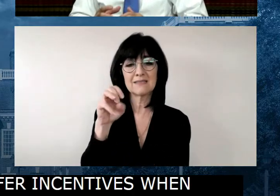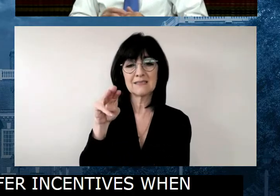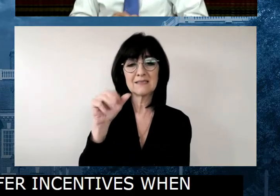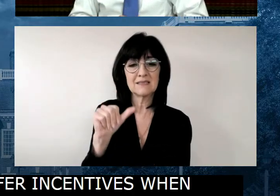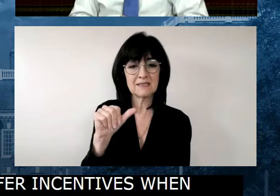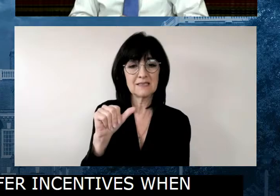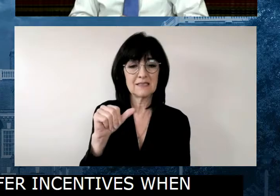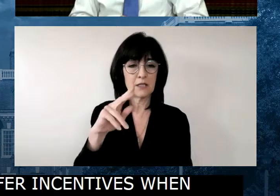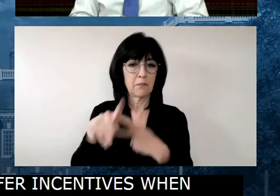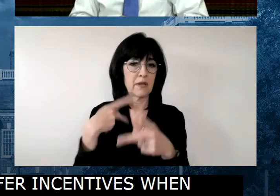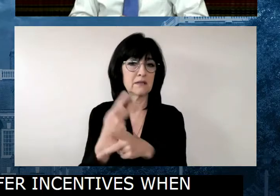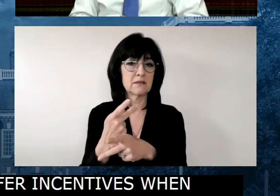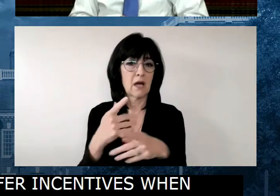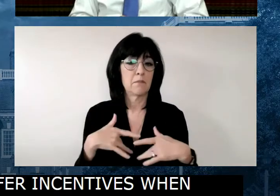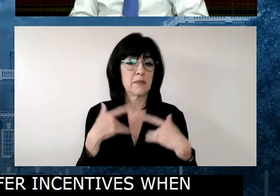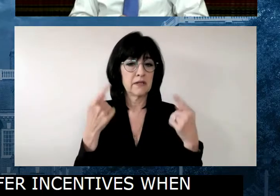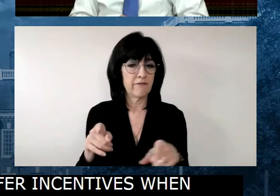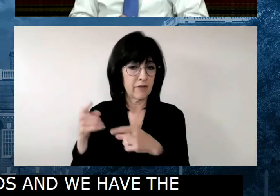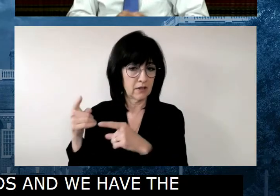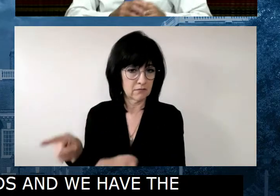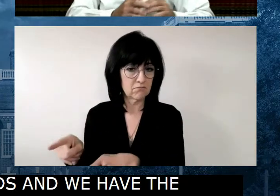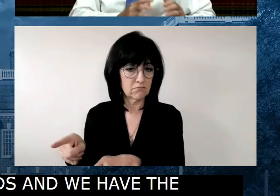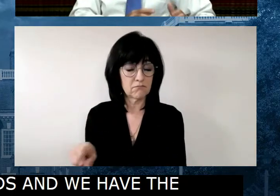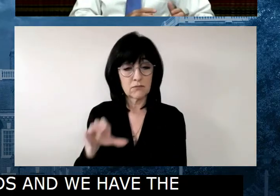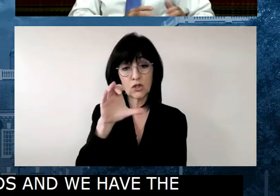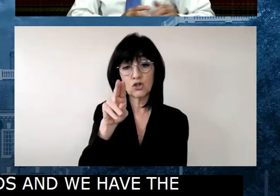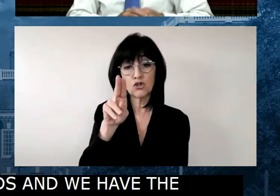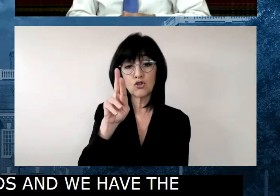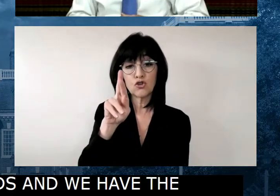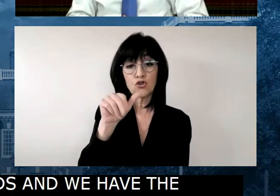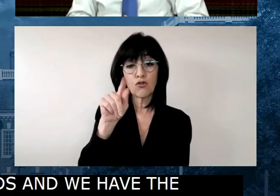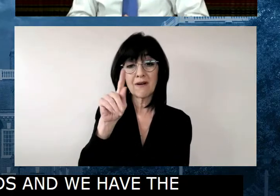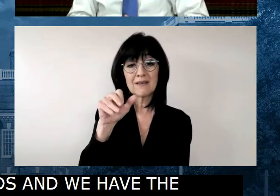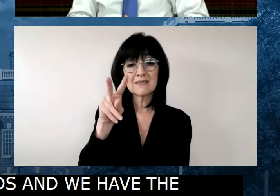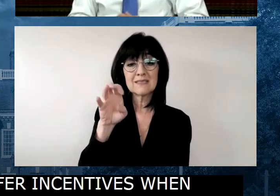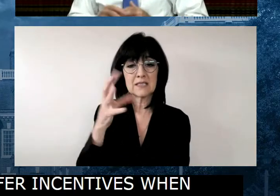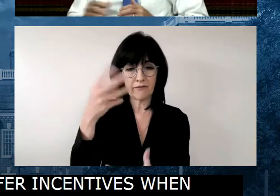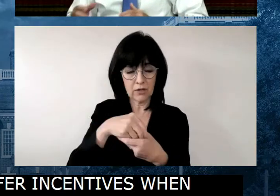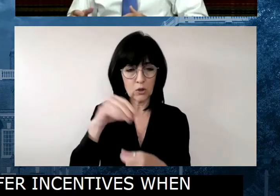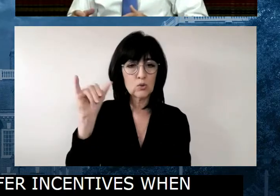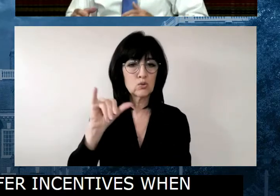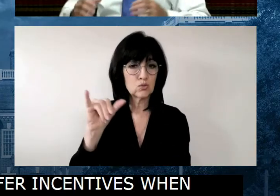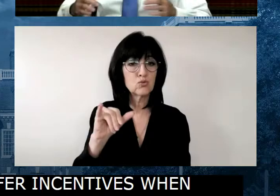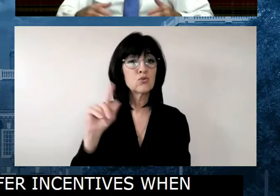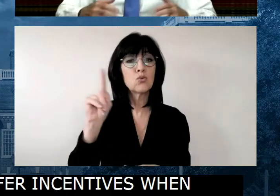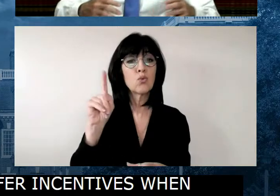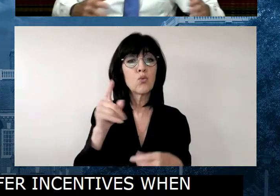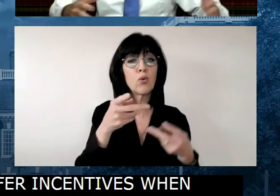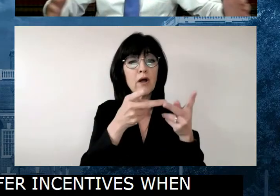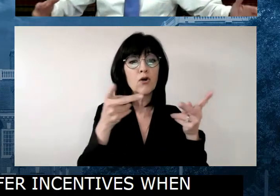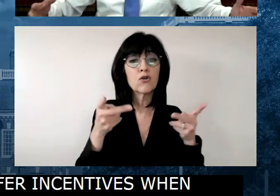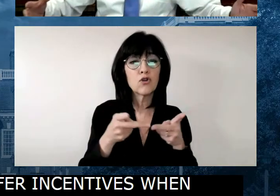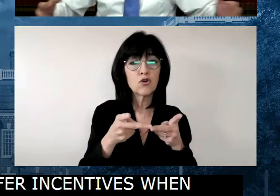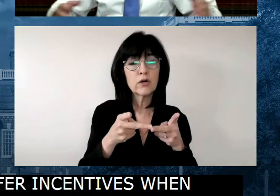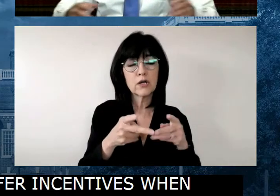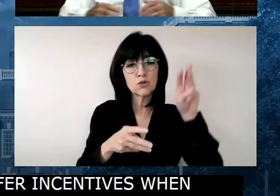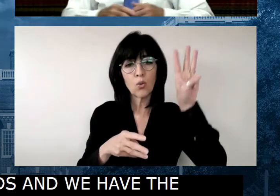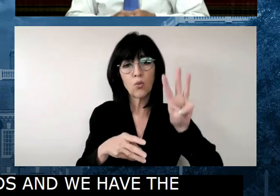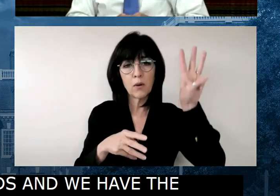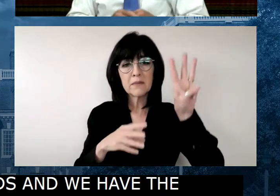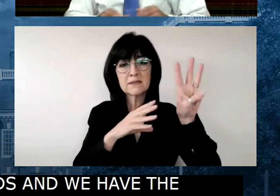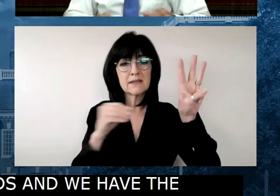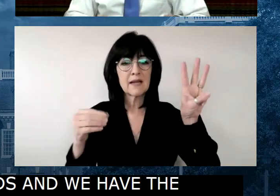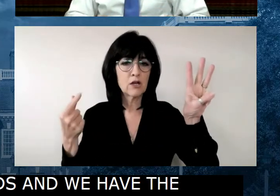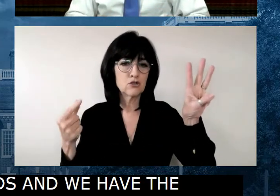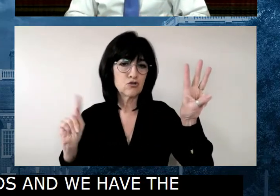will be included in this. They're located both in Wilmington and in Georgetown, and now going out to various